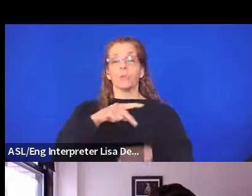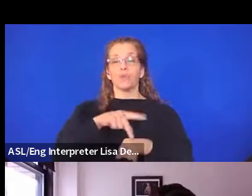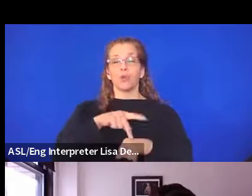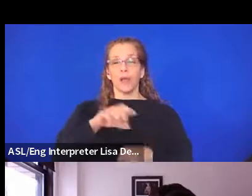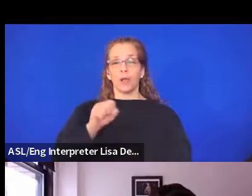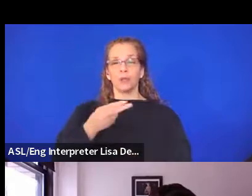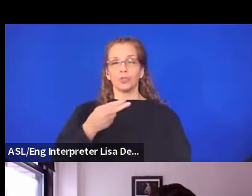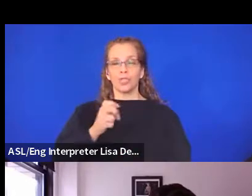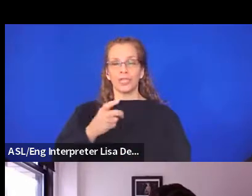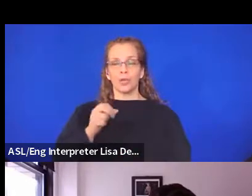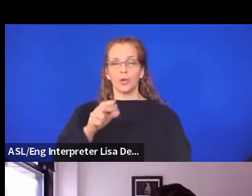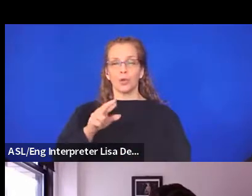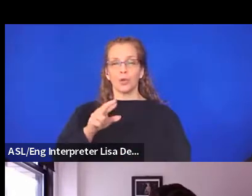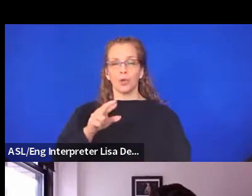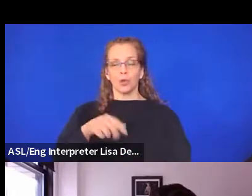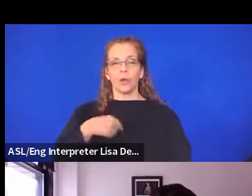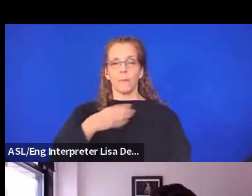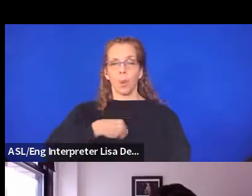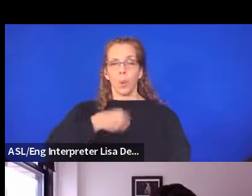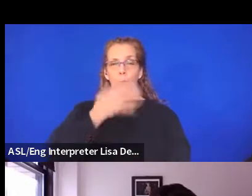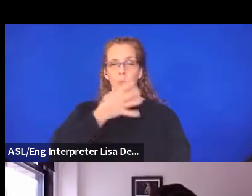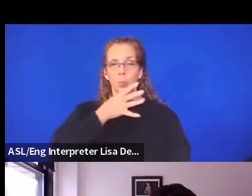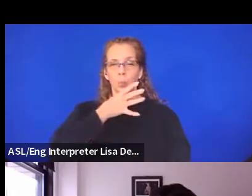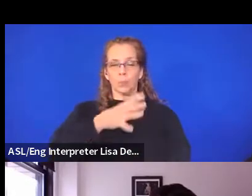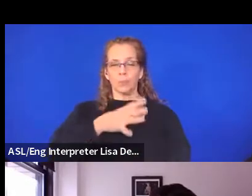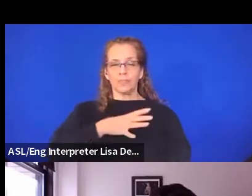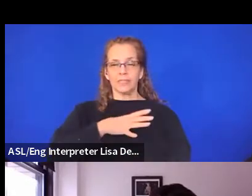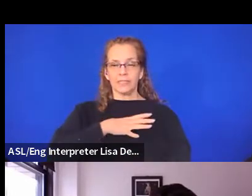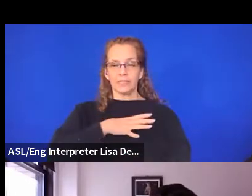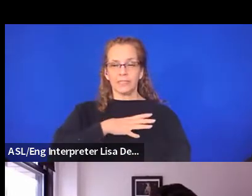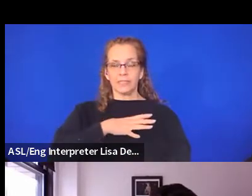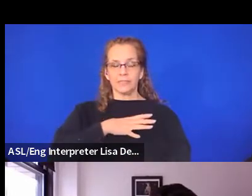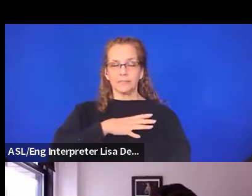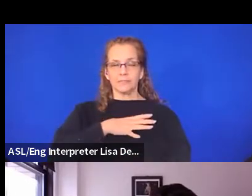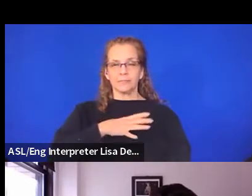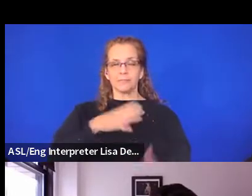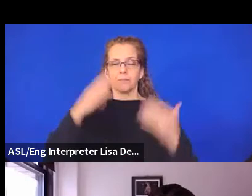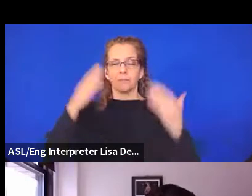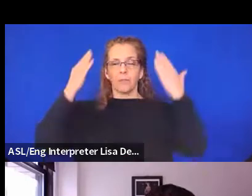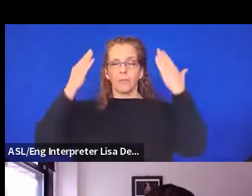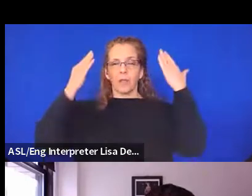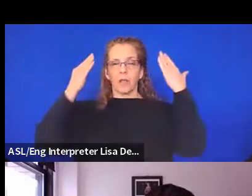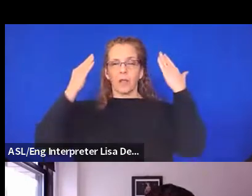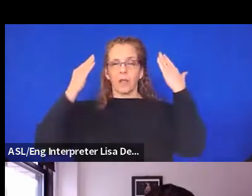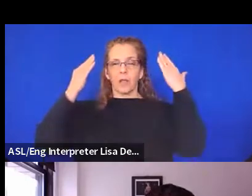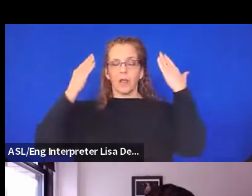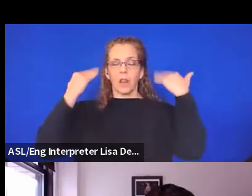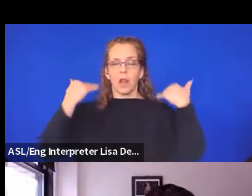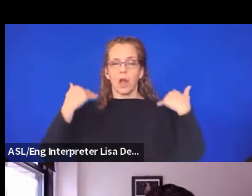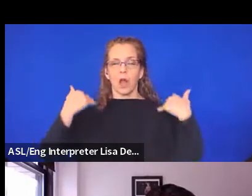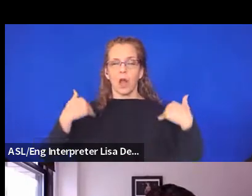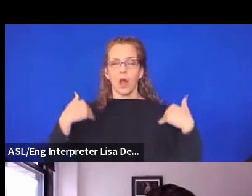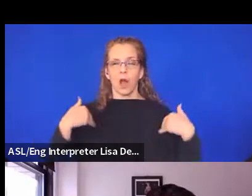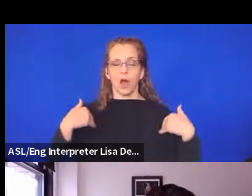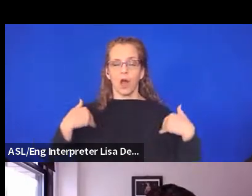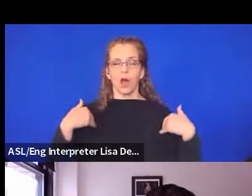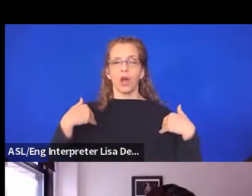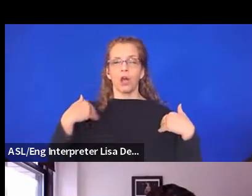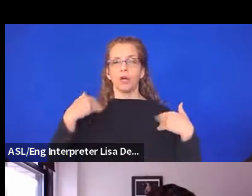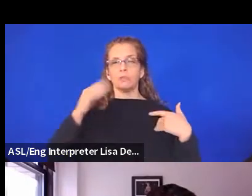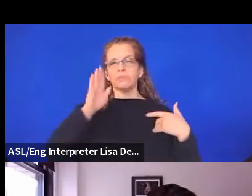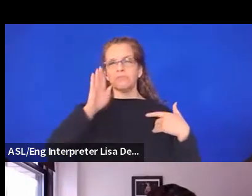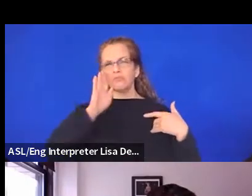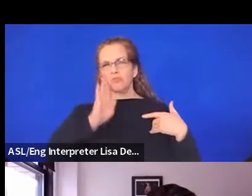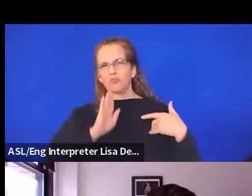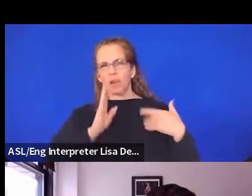I am a white woman. I have long, dark brown and gray hair that's kind